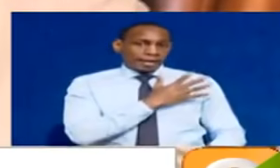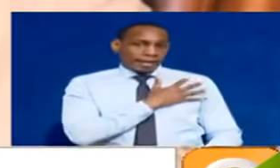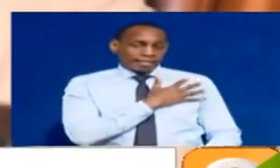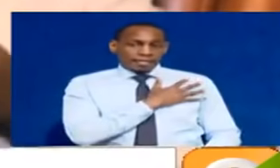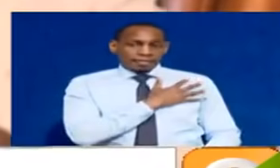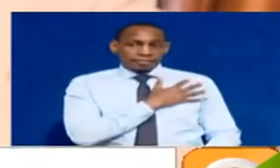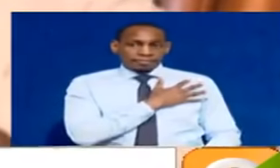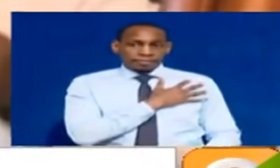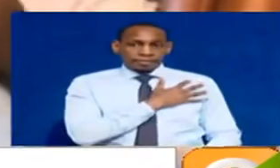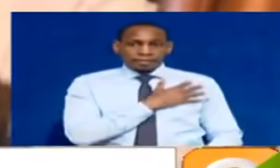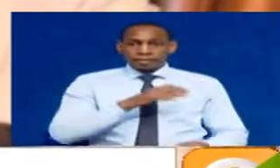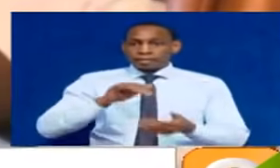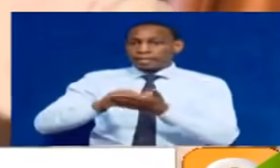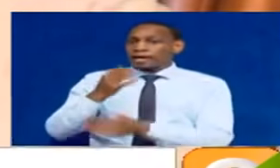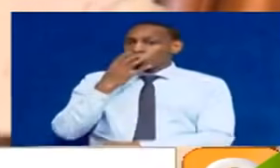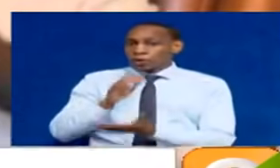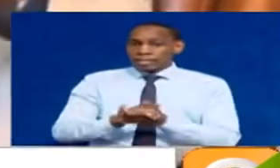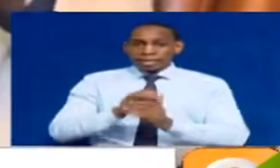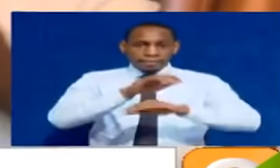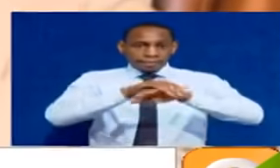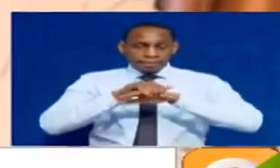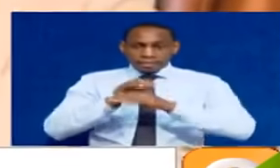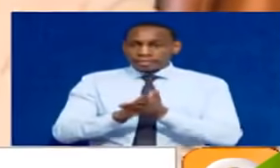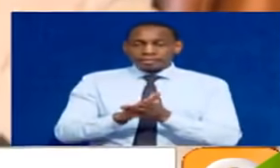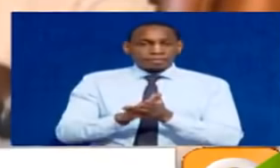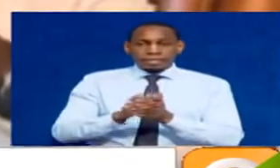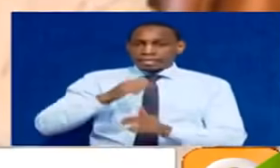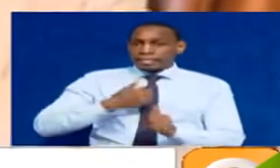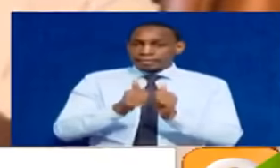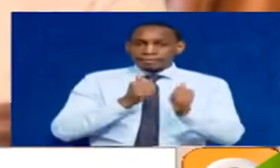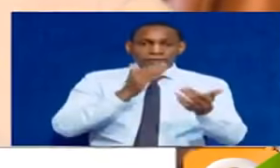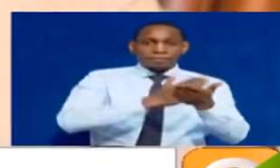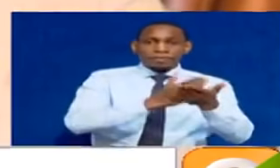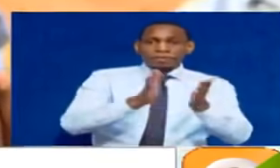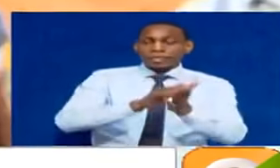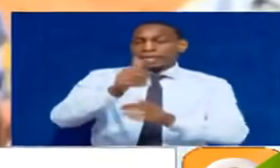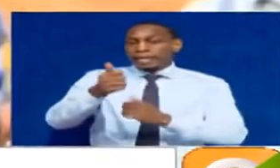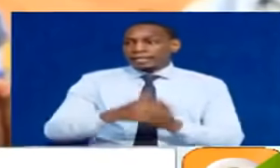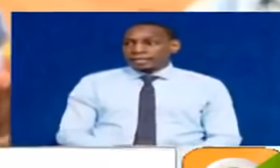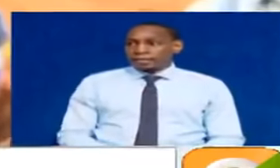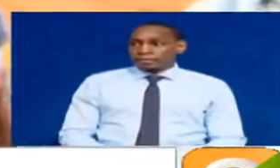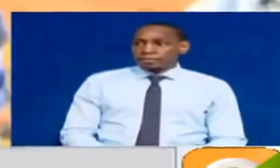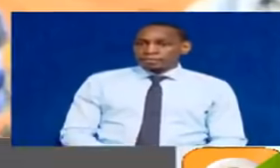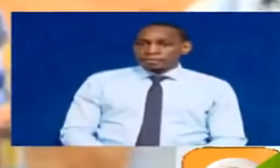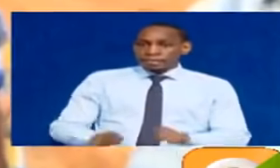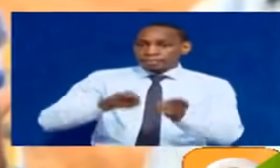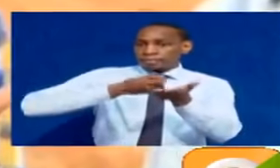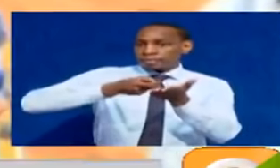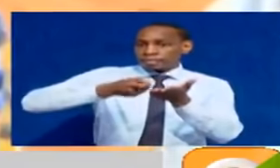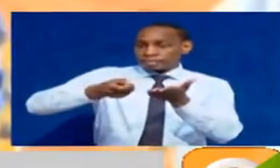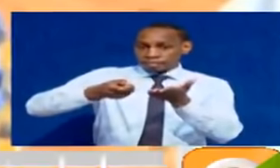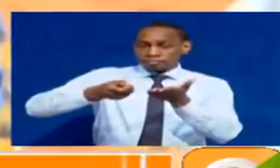NASA ambayo ODM imepata ni mikakataa kugawanya na wenzake. We also signed